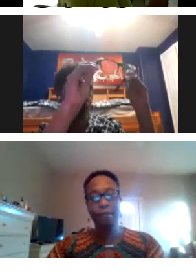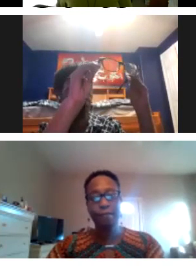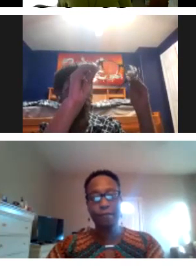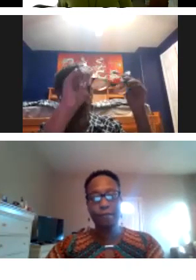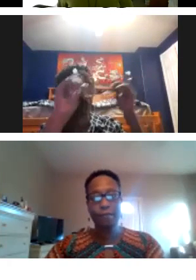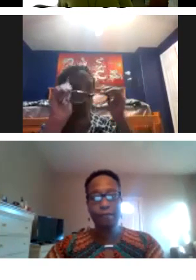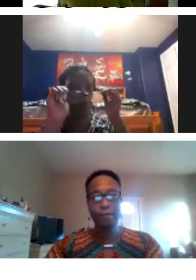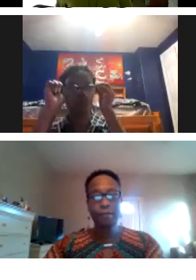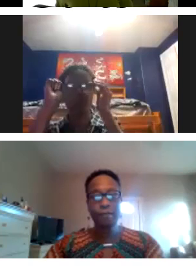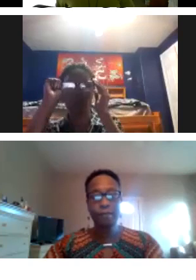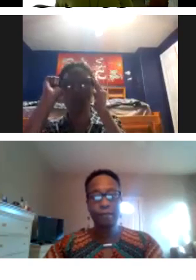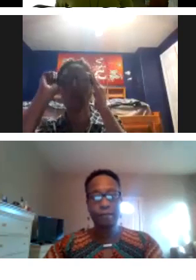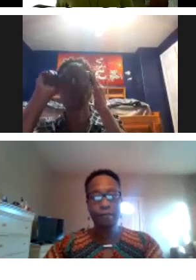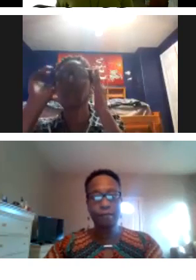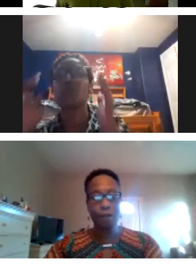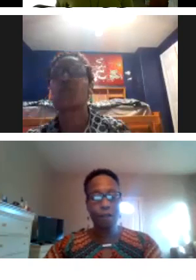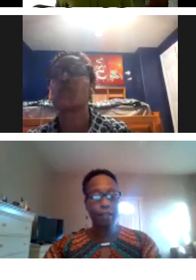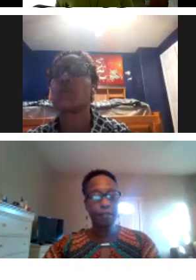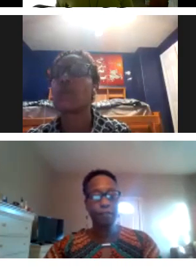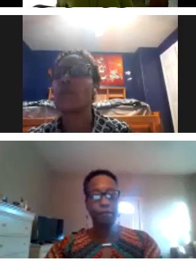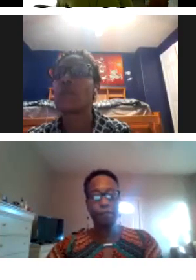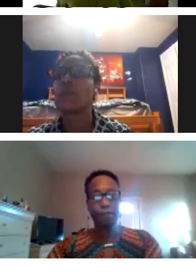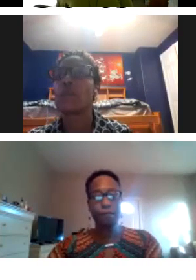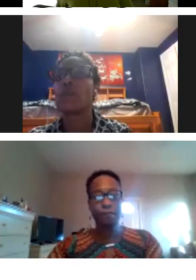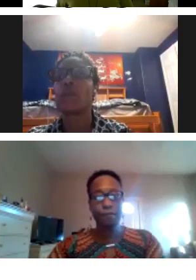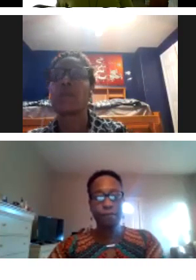And let me know when we are live there. Okay.